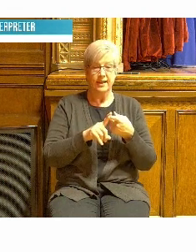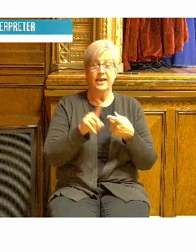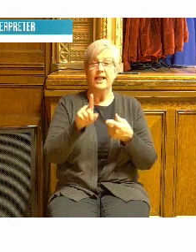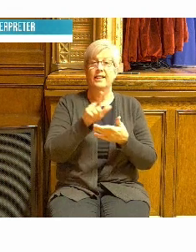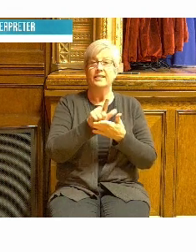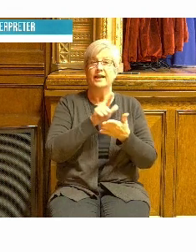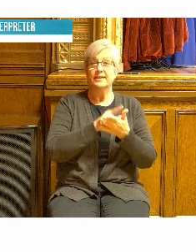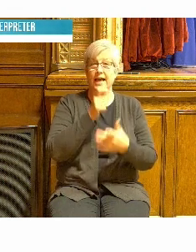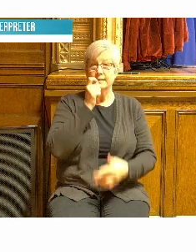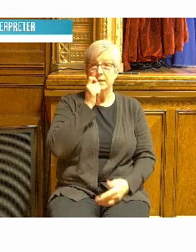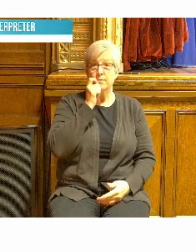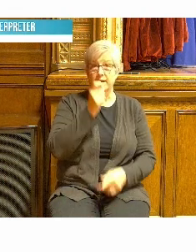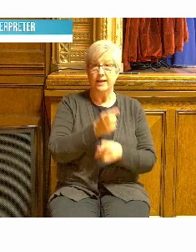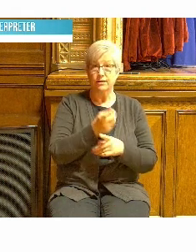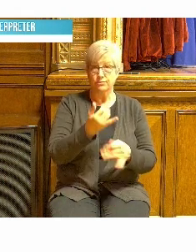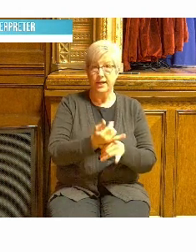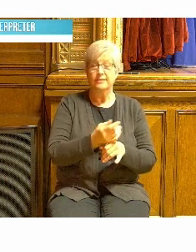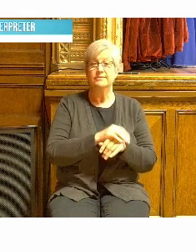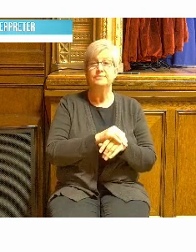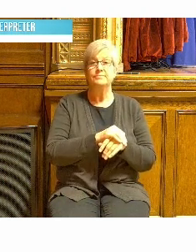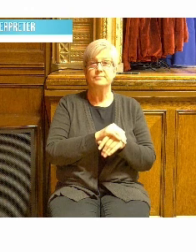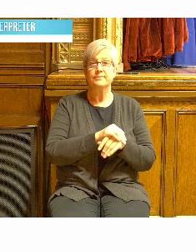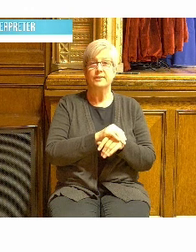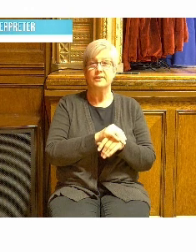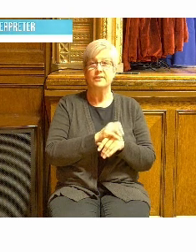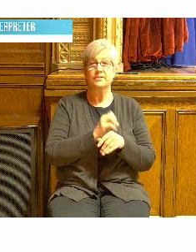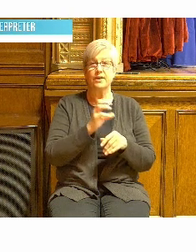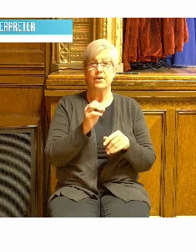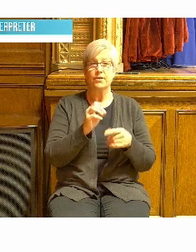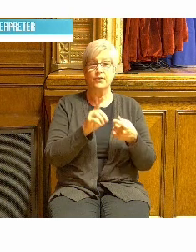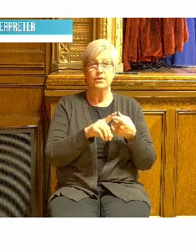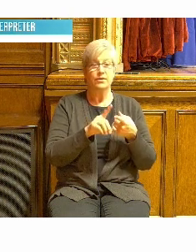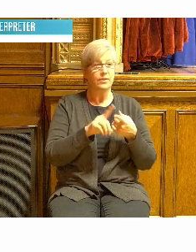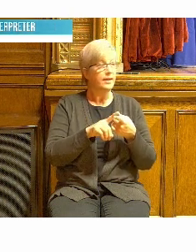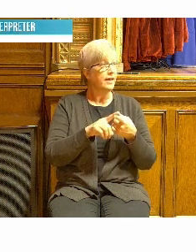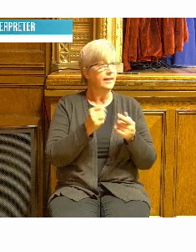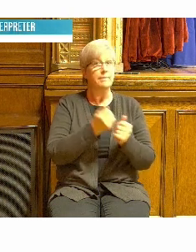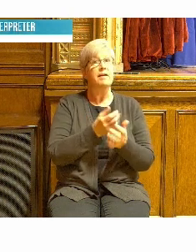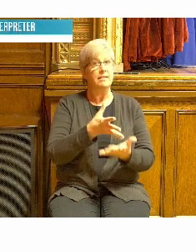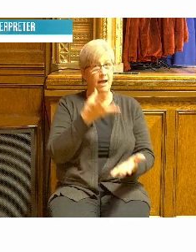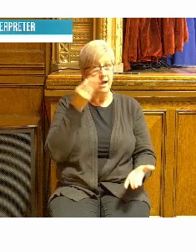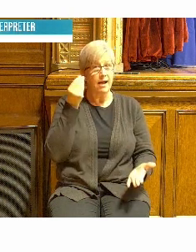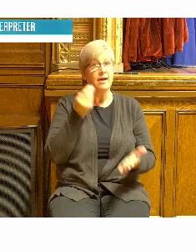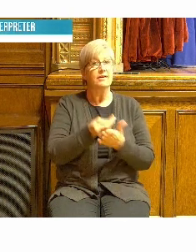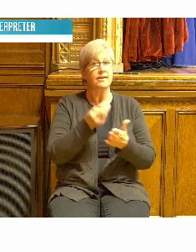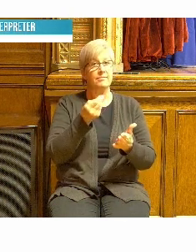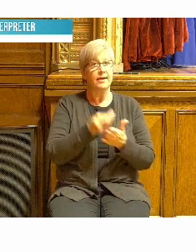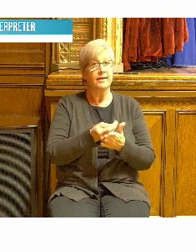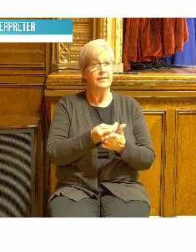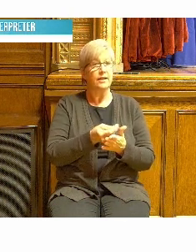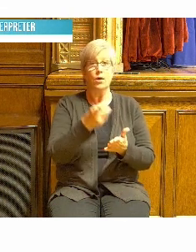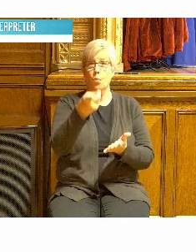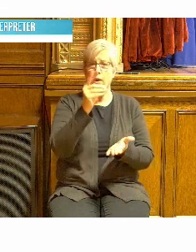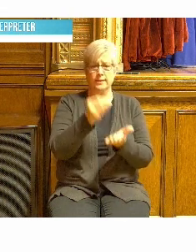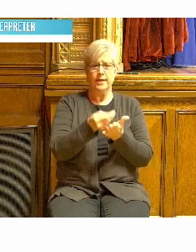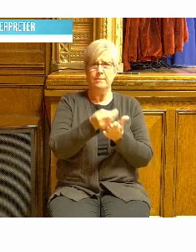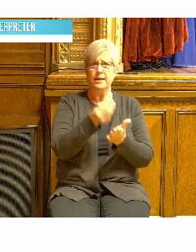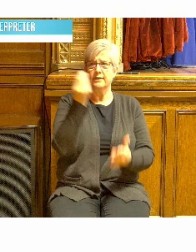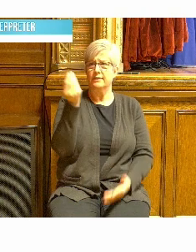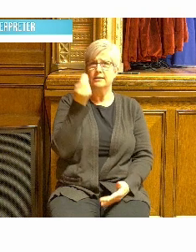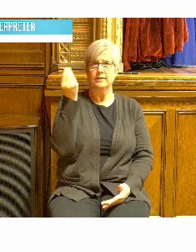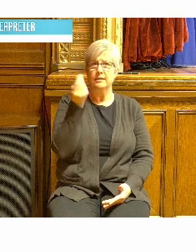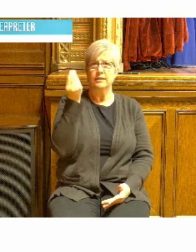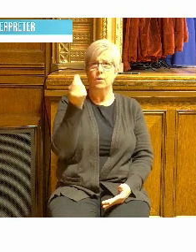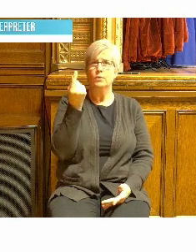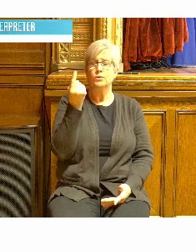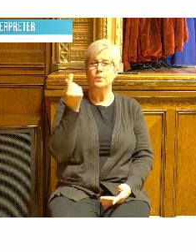legalized marijuana now, okay? And they're making a lot of money. I don't know where this money going, but